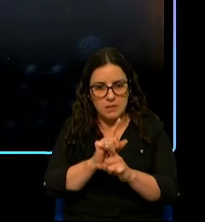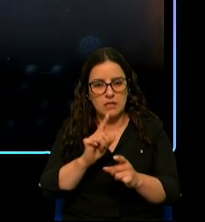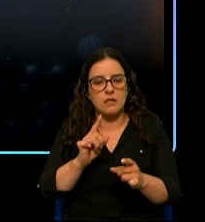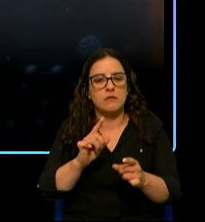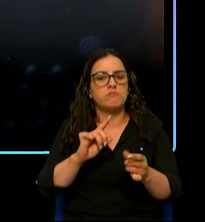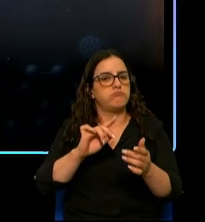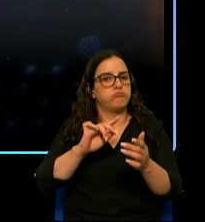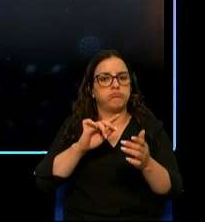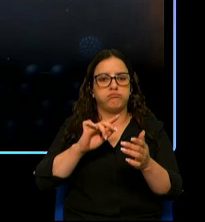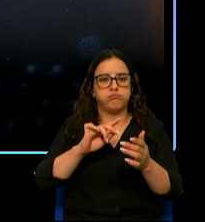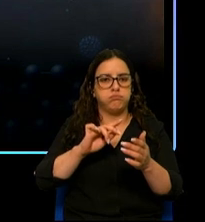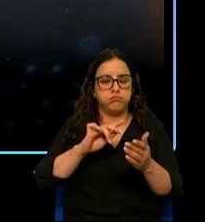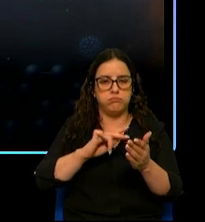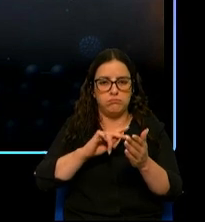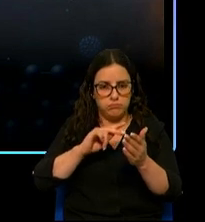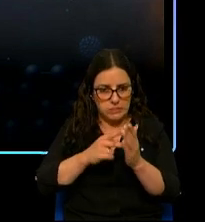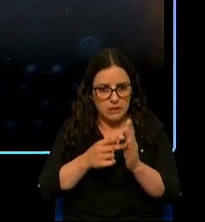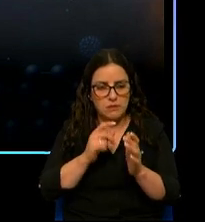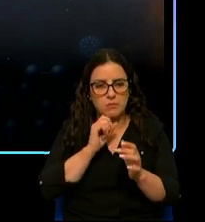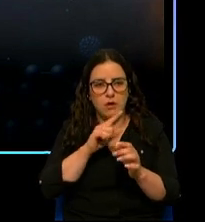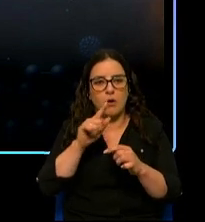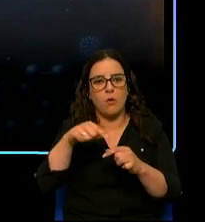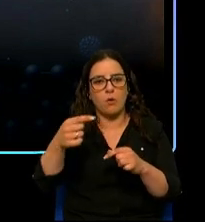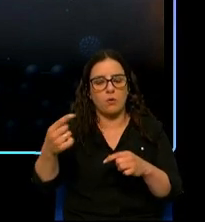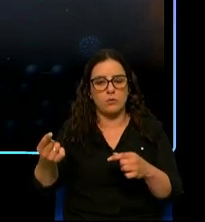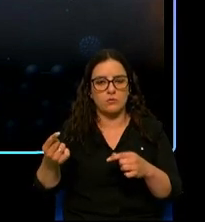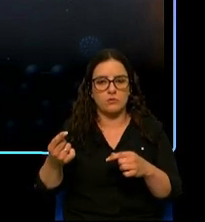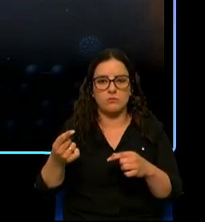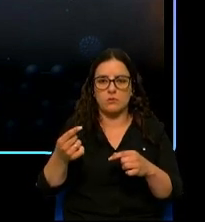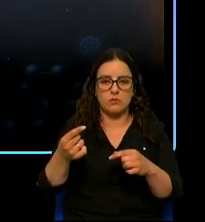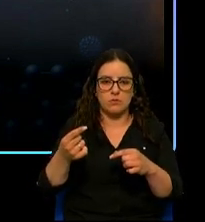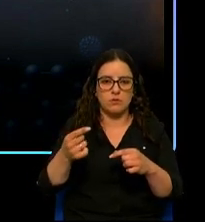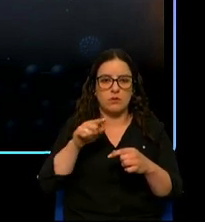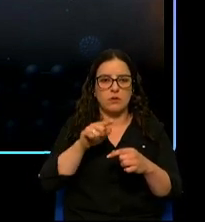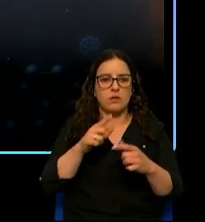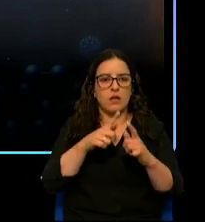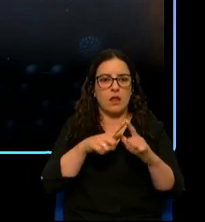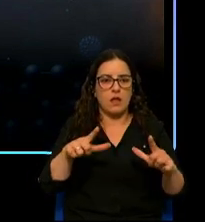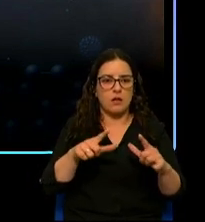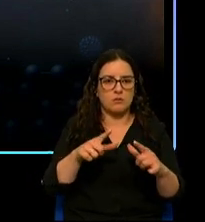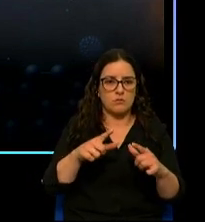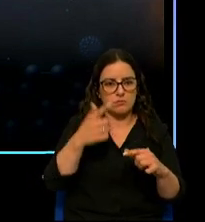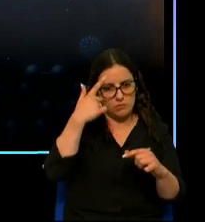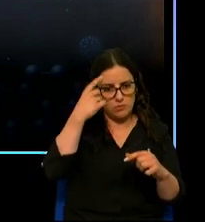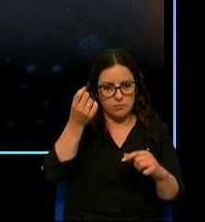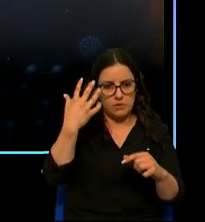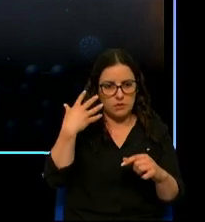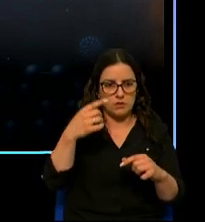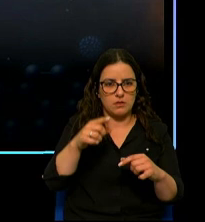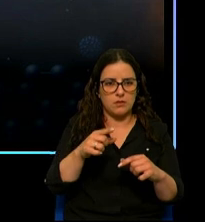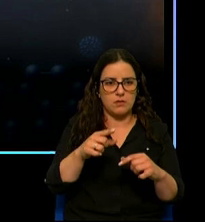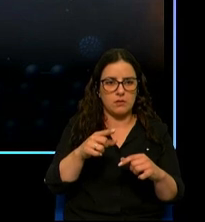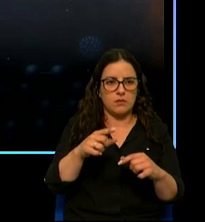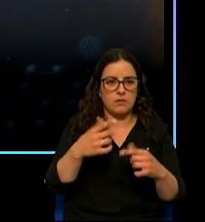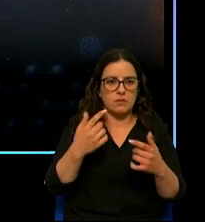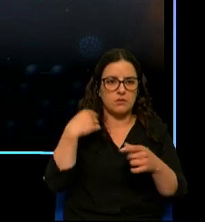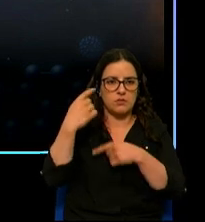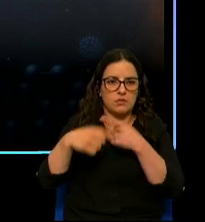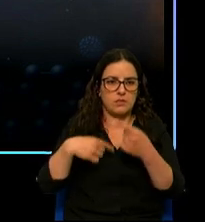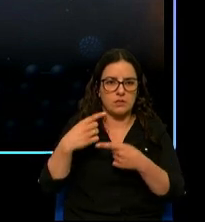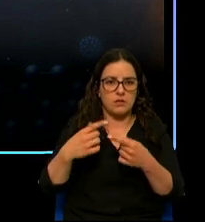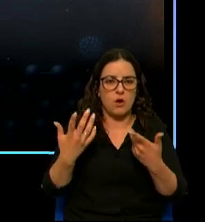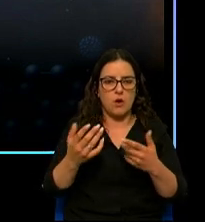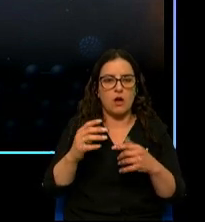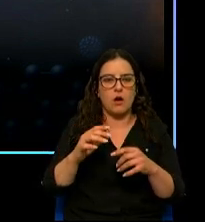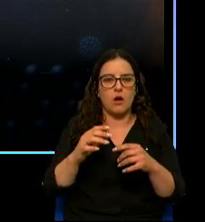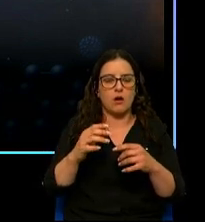other modalities, even combine them. So you have language understanding, but then you also have image generation, or video generation, or